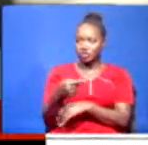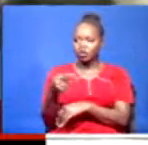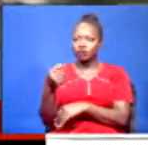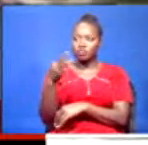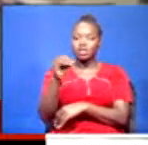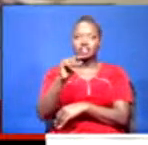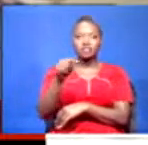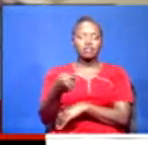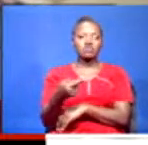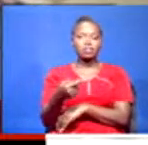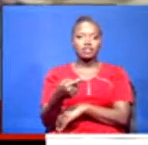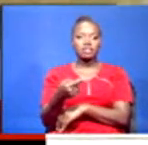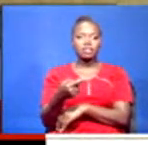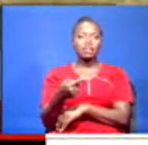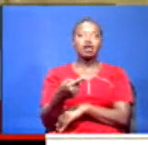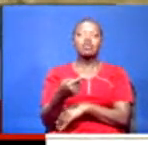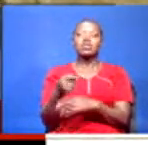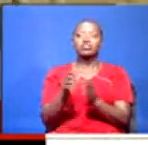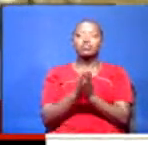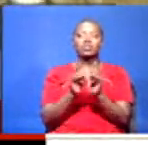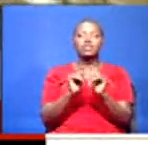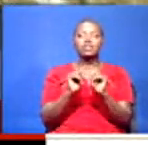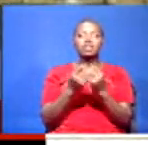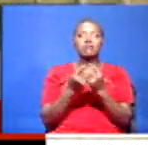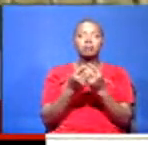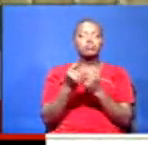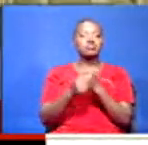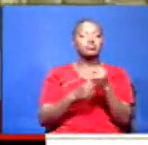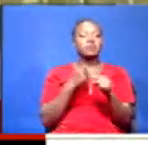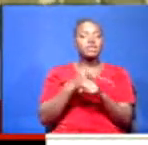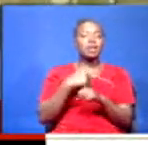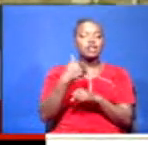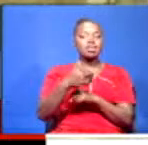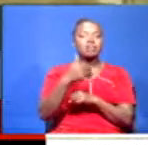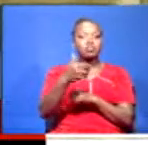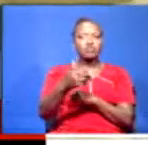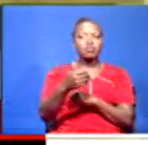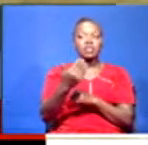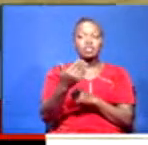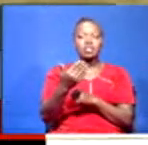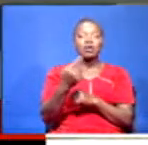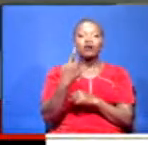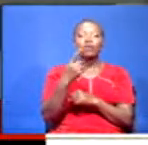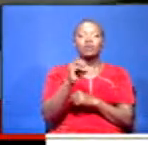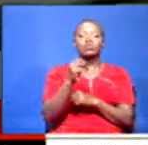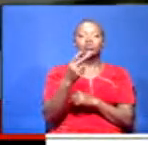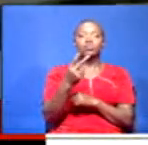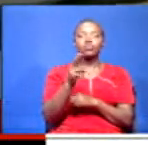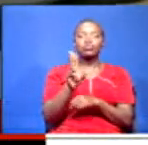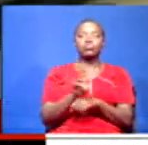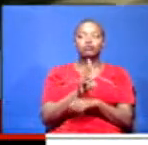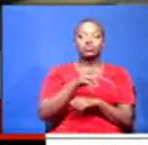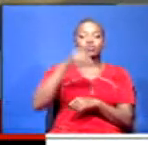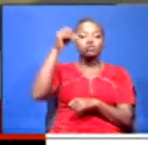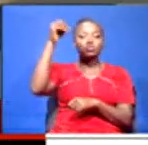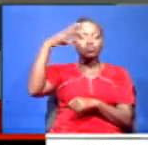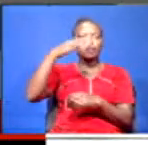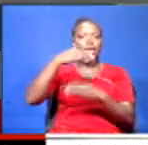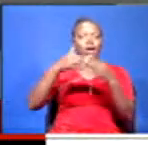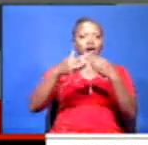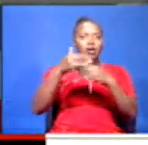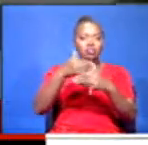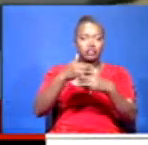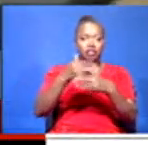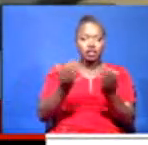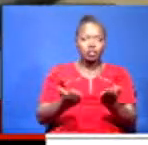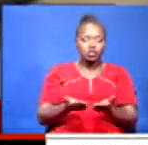30,000 photovoltaic modules made yearly, and 102 megawatts of utility solar installed. To further boost